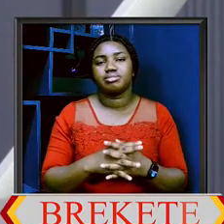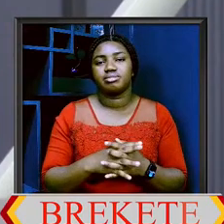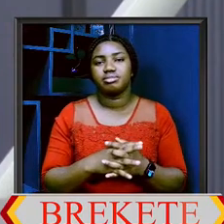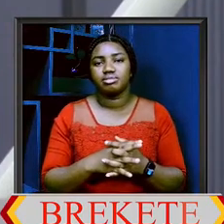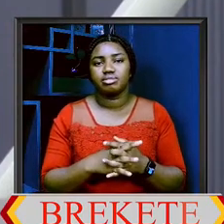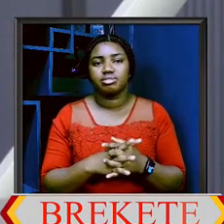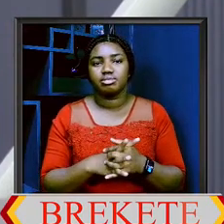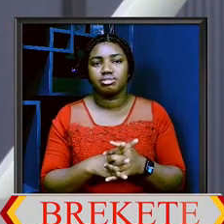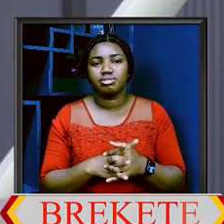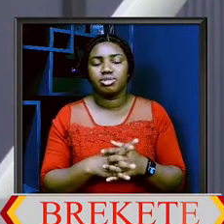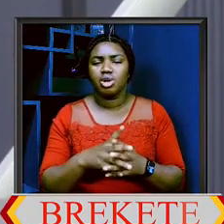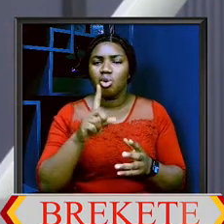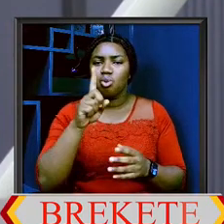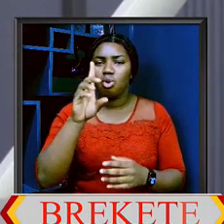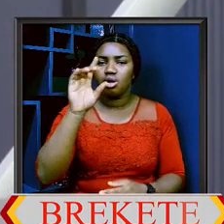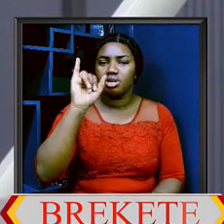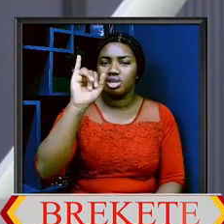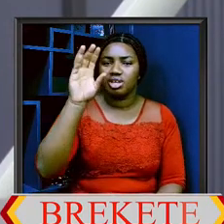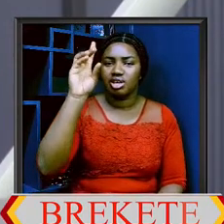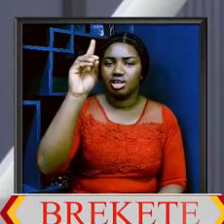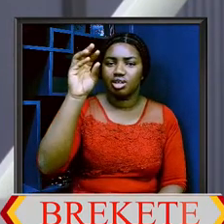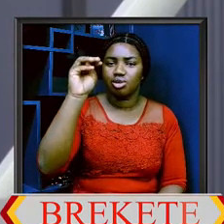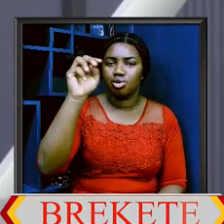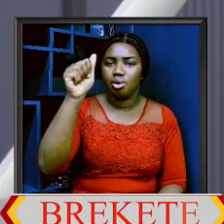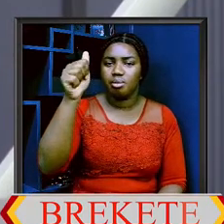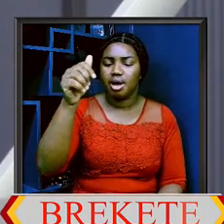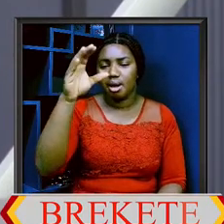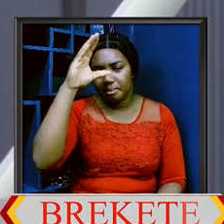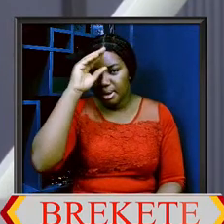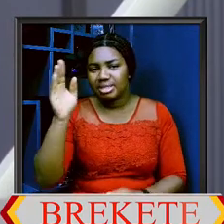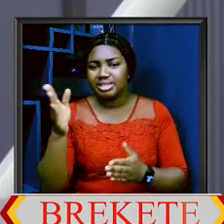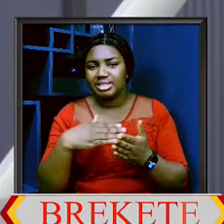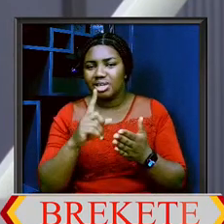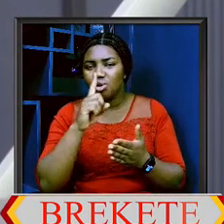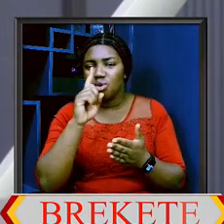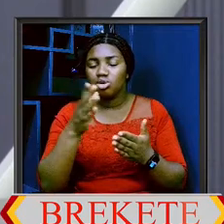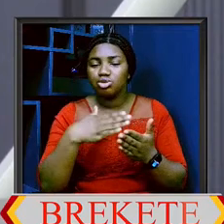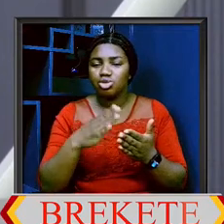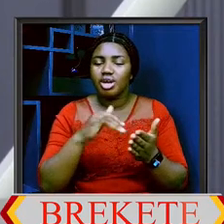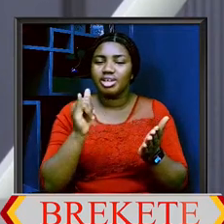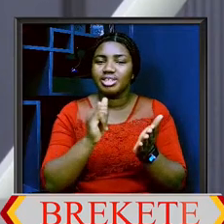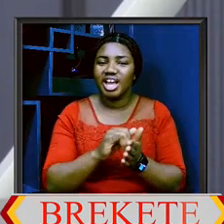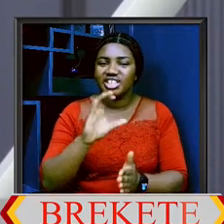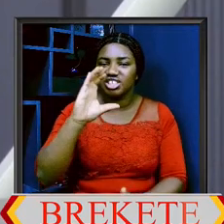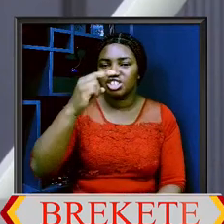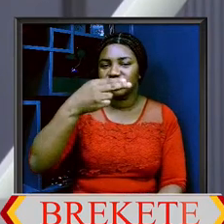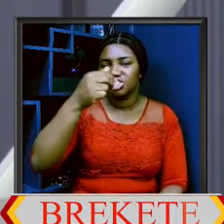sir one man sing one song that time Char